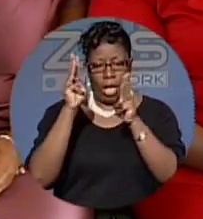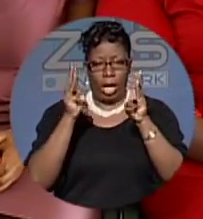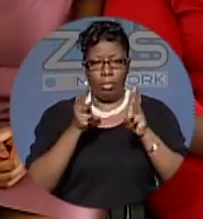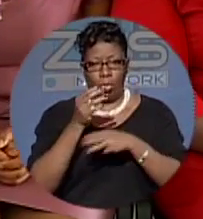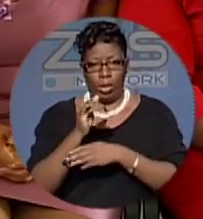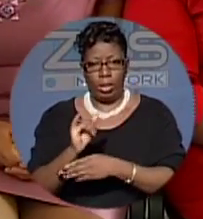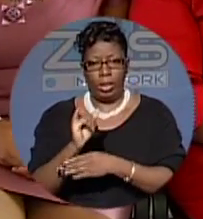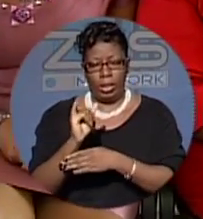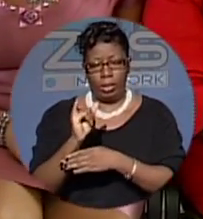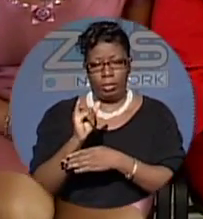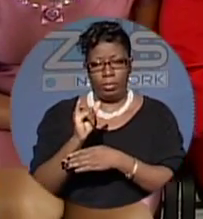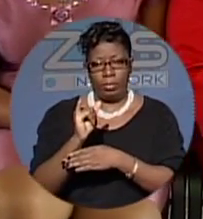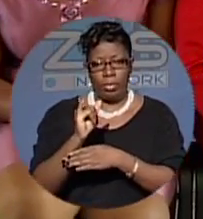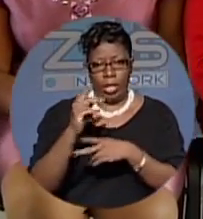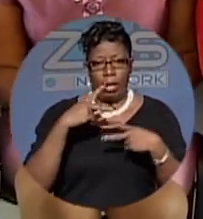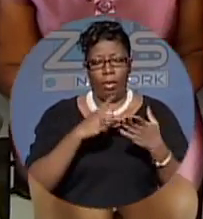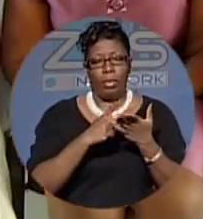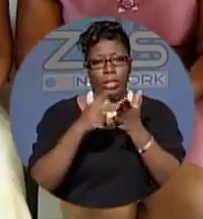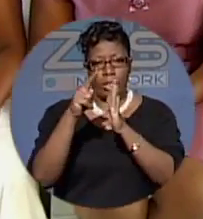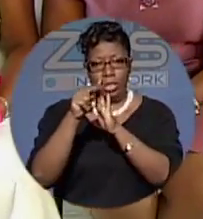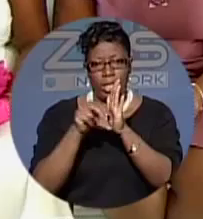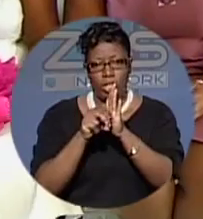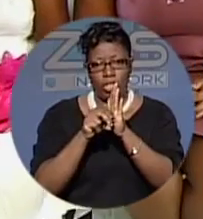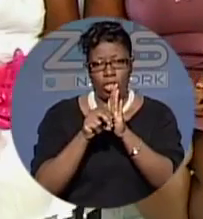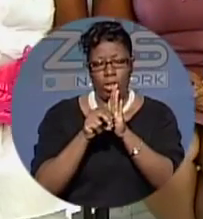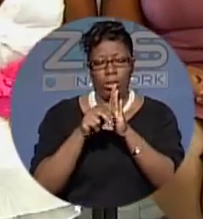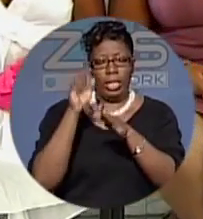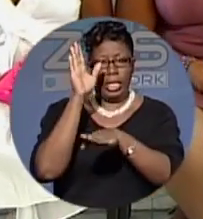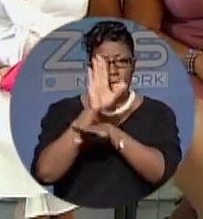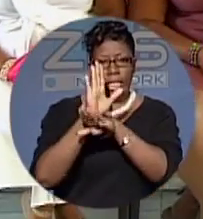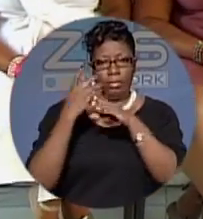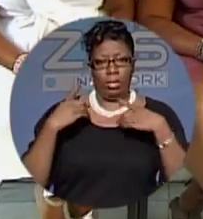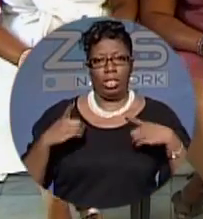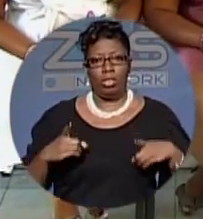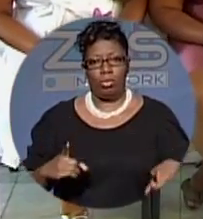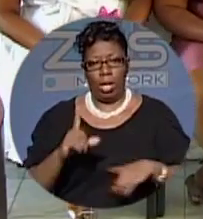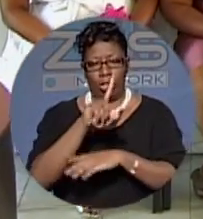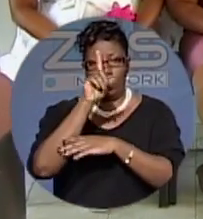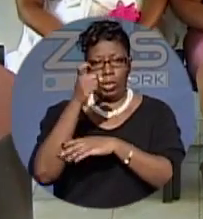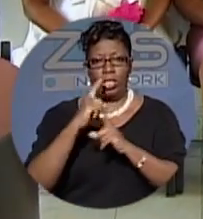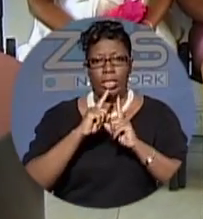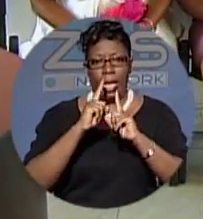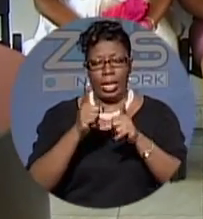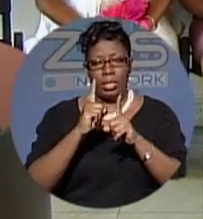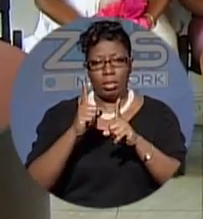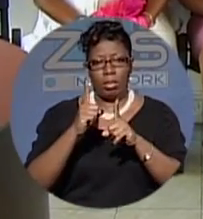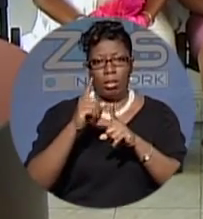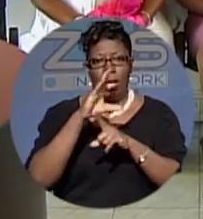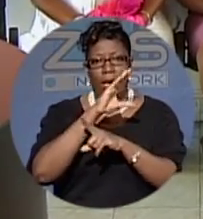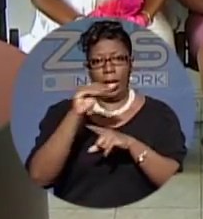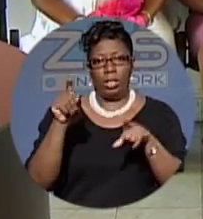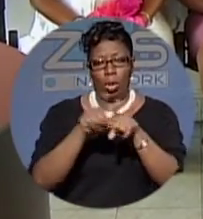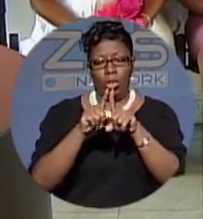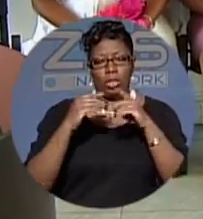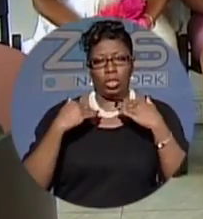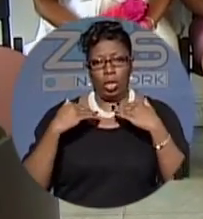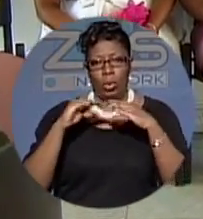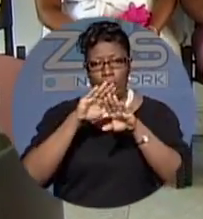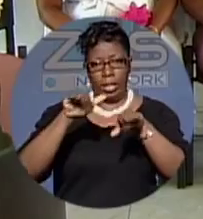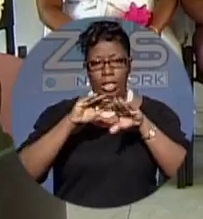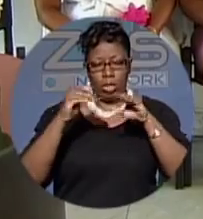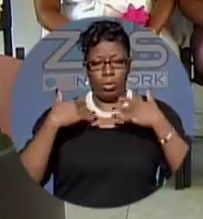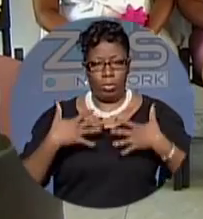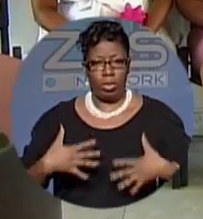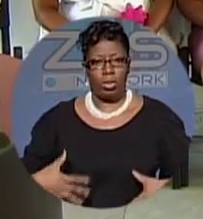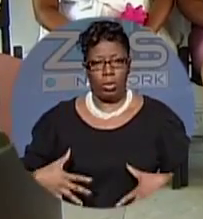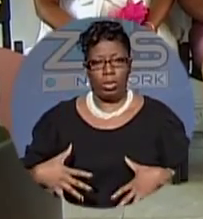be judged on poise and presentation, evening gown, fitness, question and answer, and this year, swimsuit. The young ladies are all excited